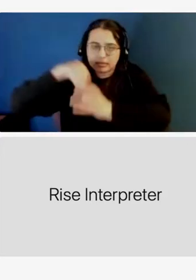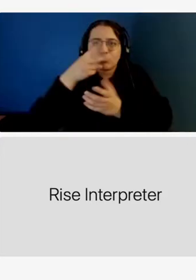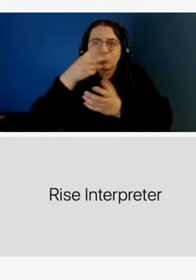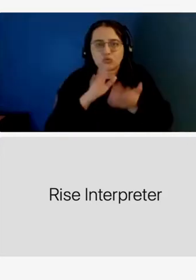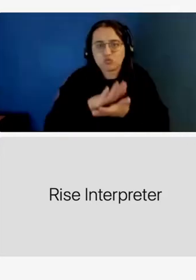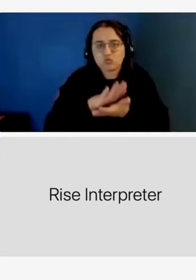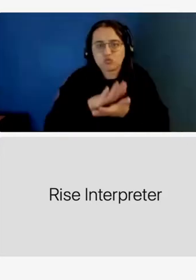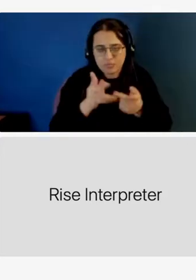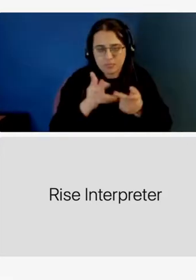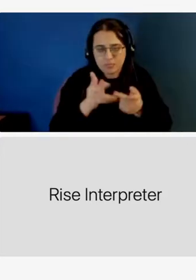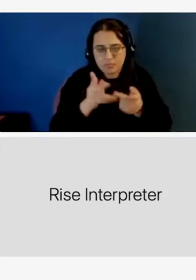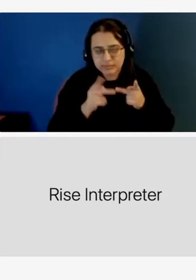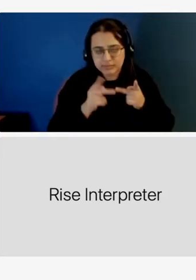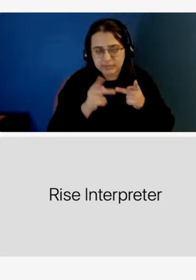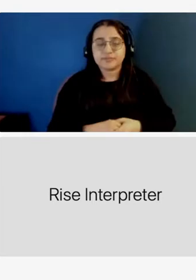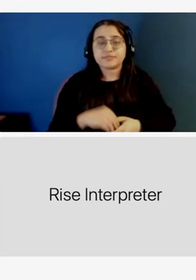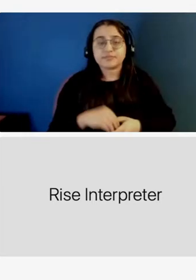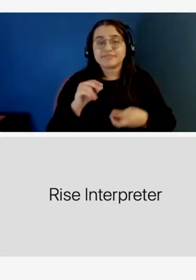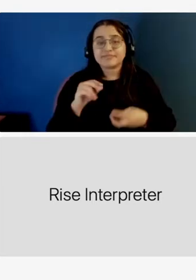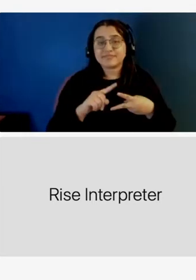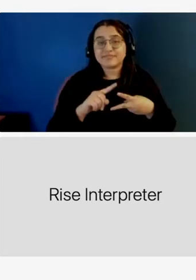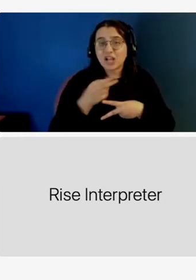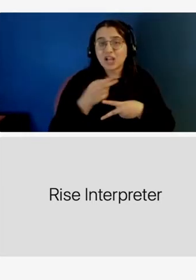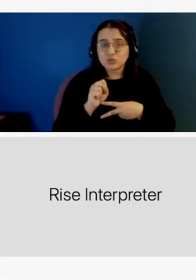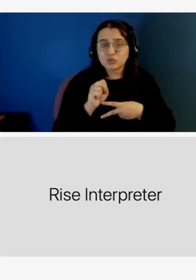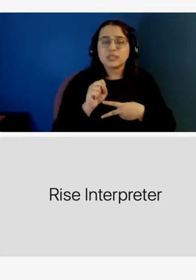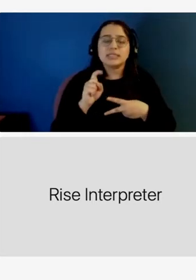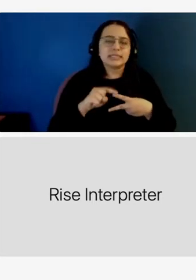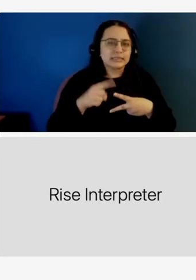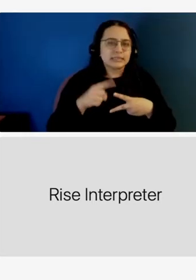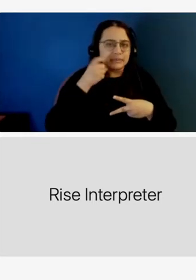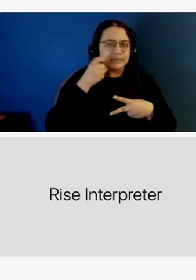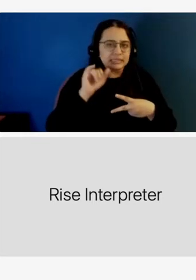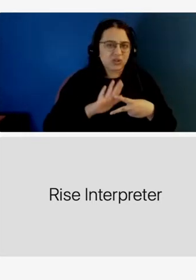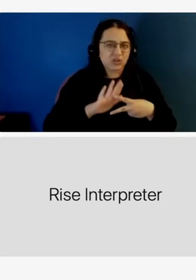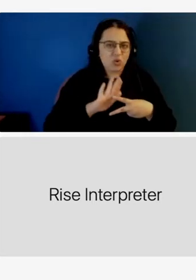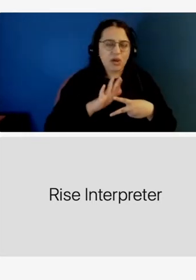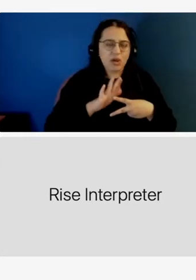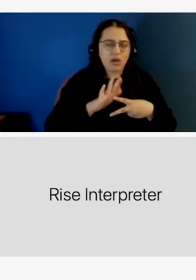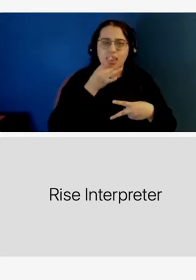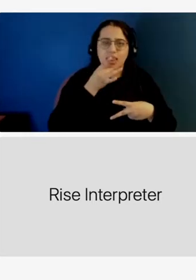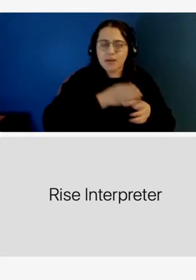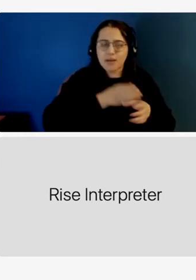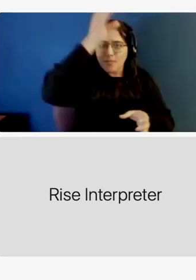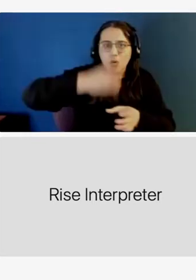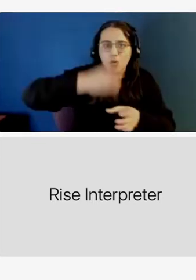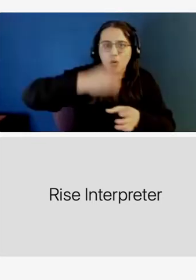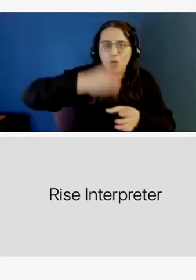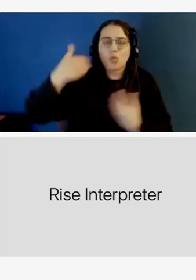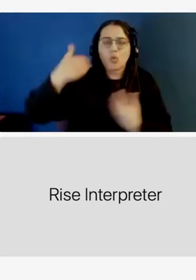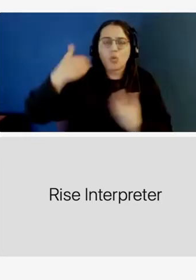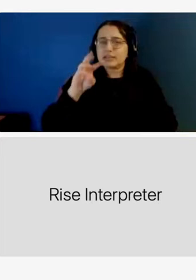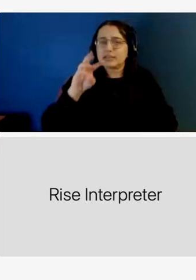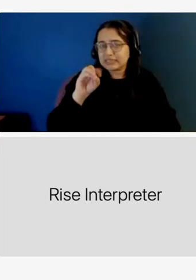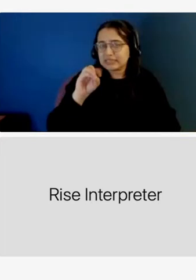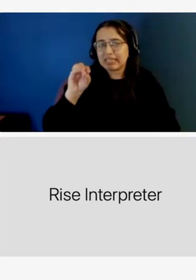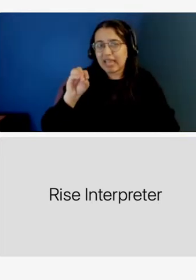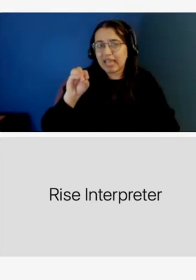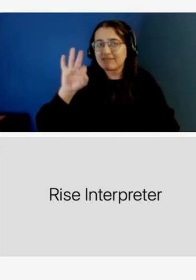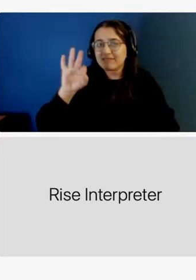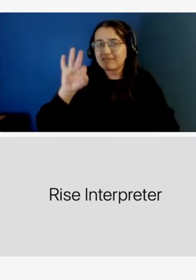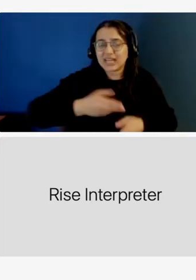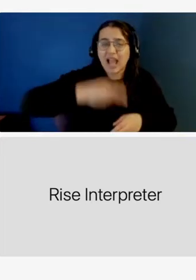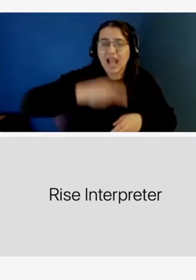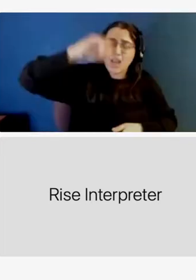High School is because those light poles are 60, 80 foot high, we're also looking at possibility of using that